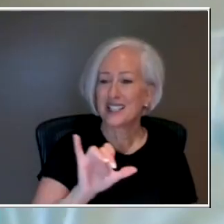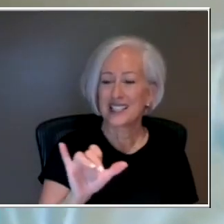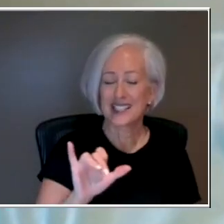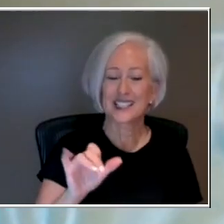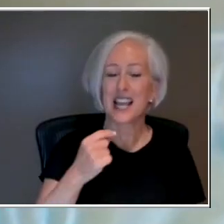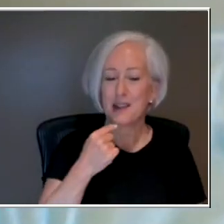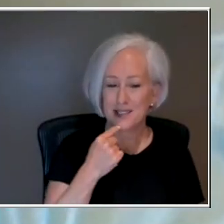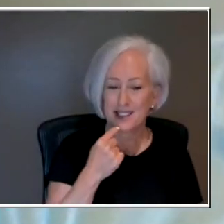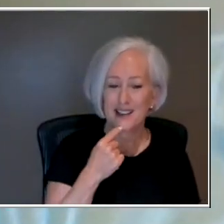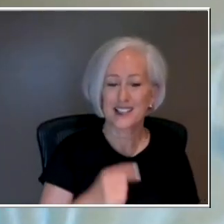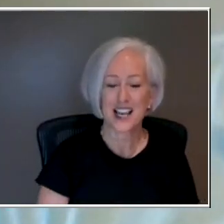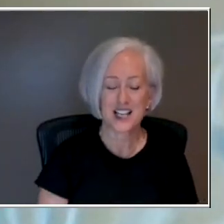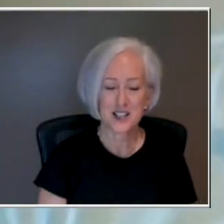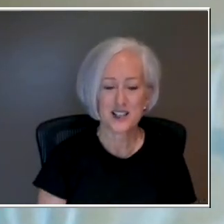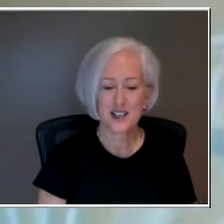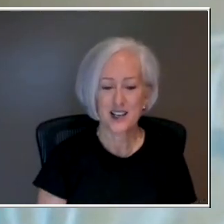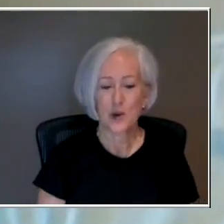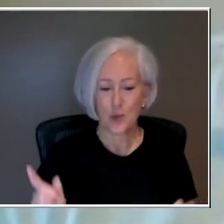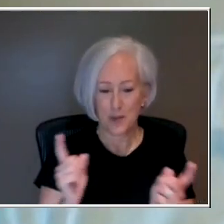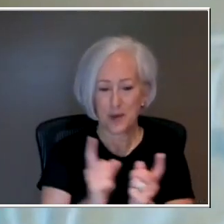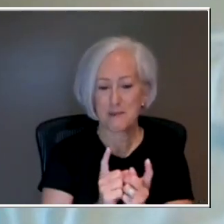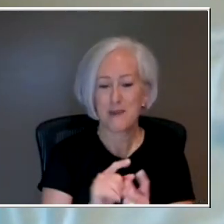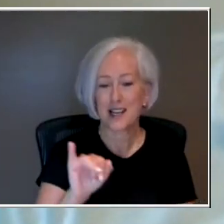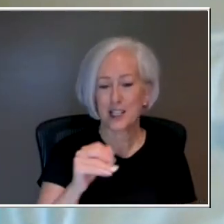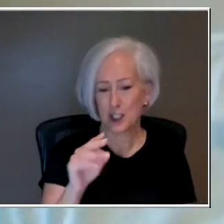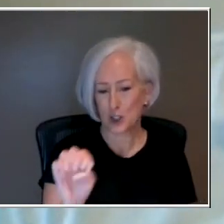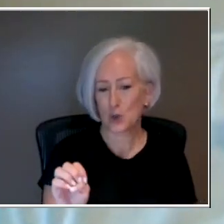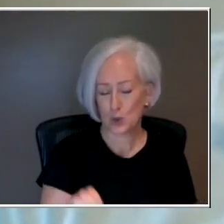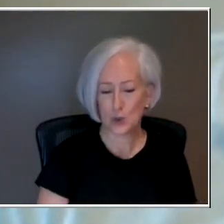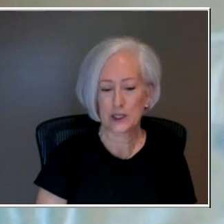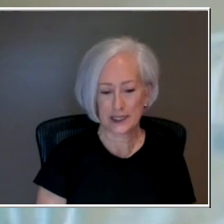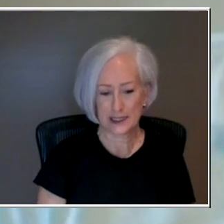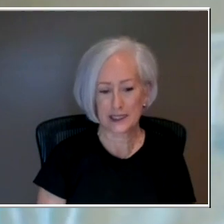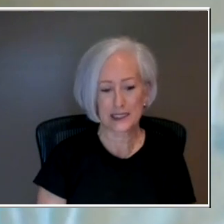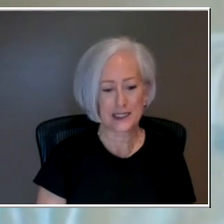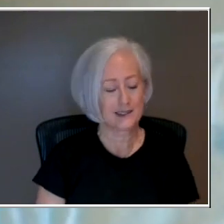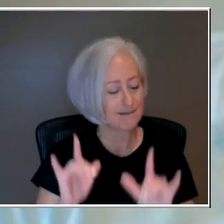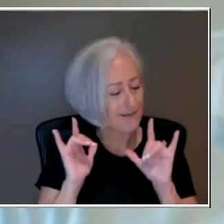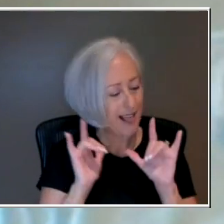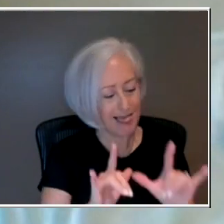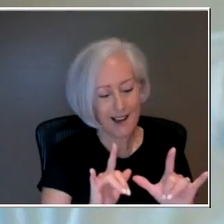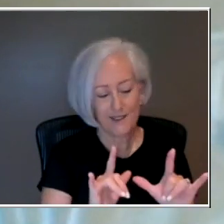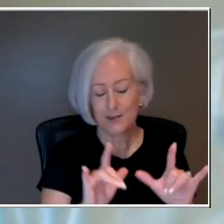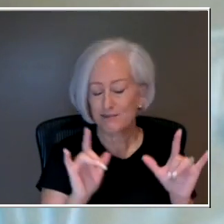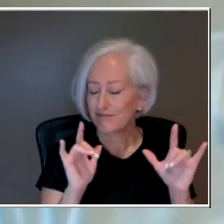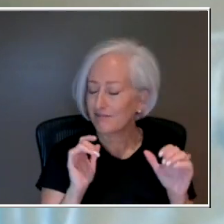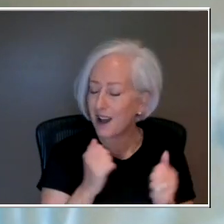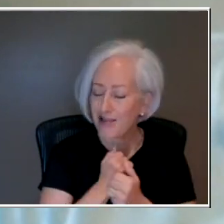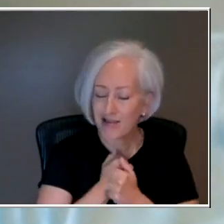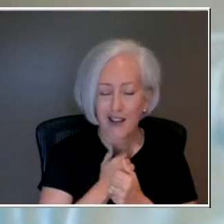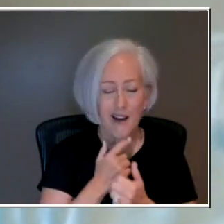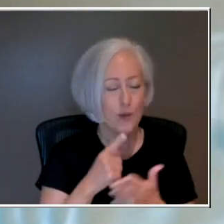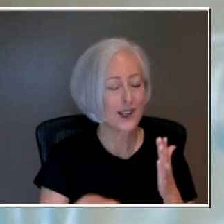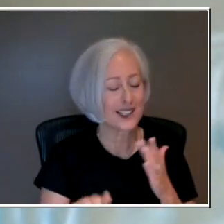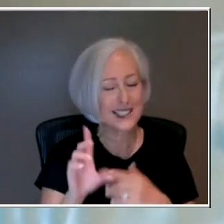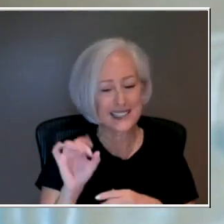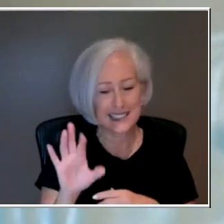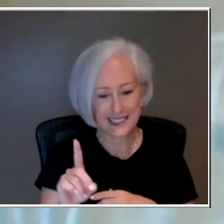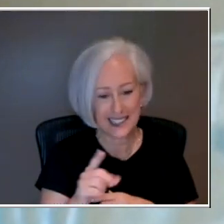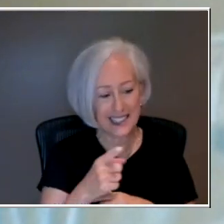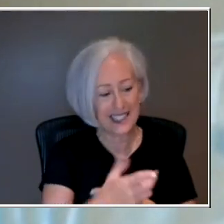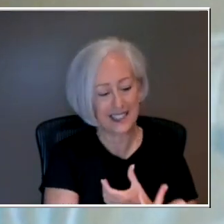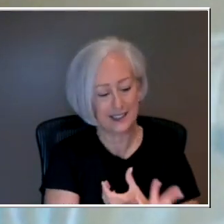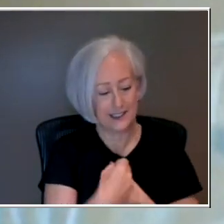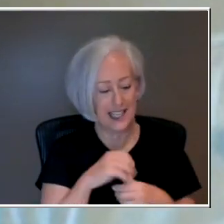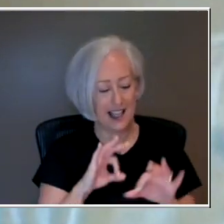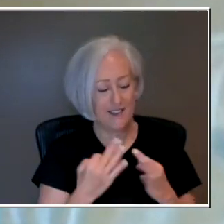we met back in June, that I just love him. I love what he did, and he's part of our